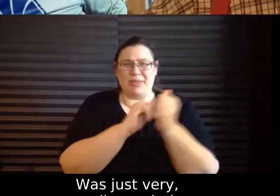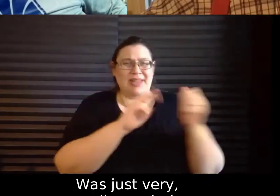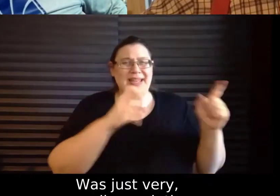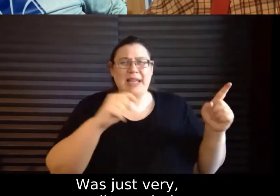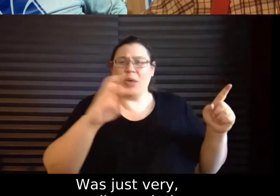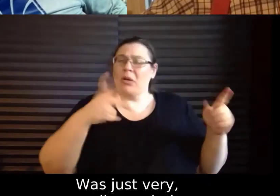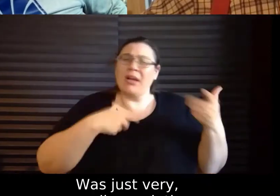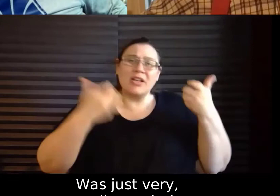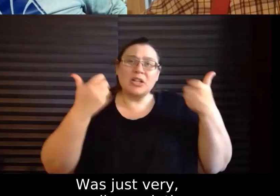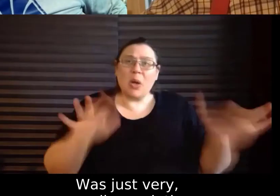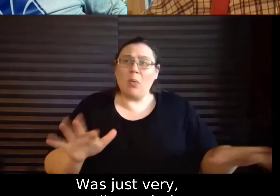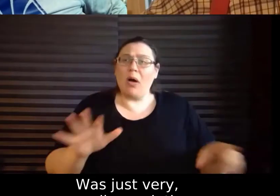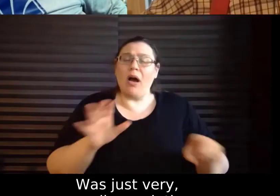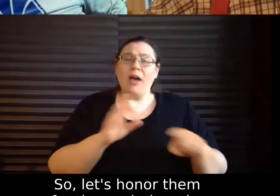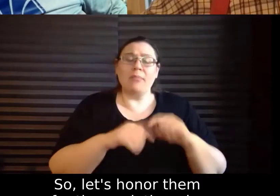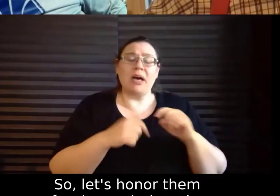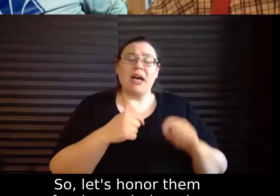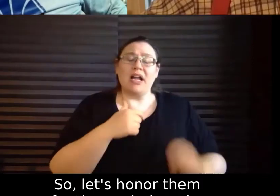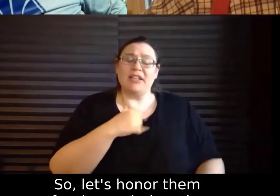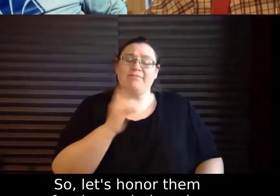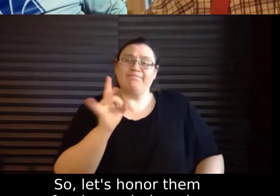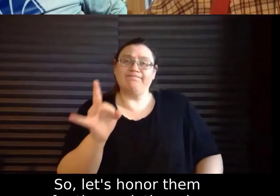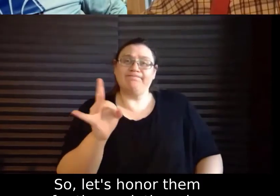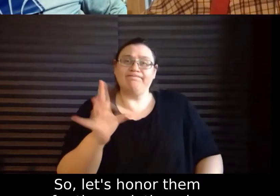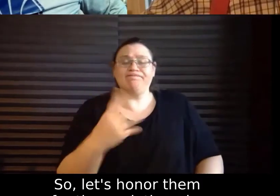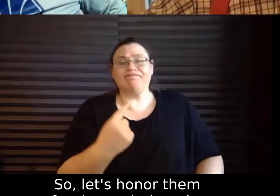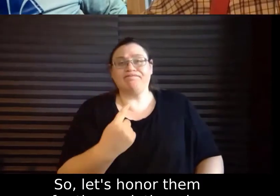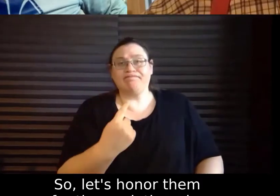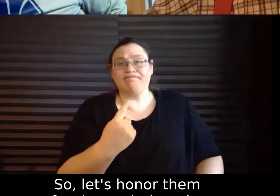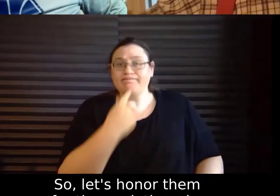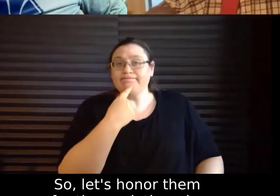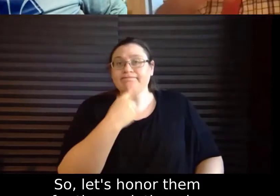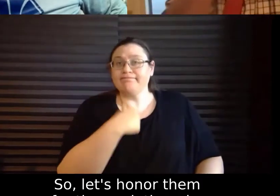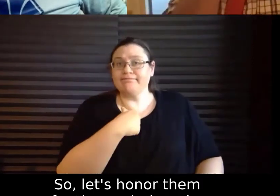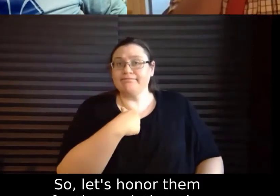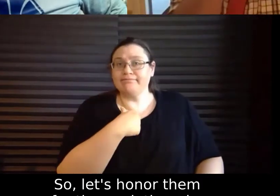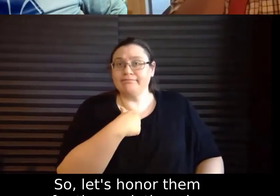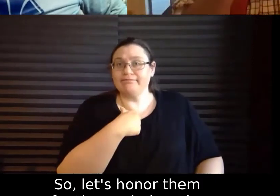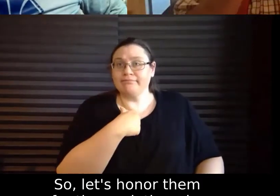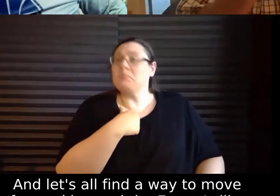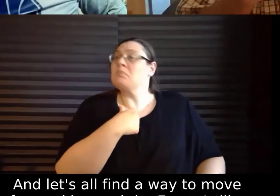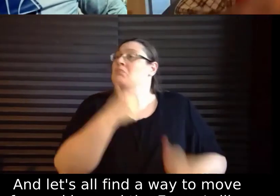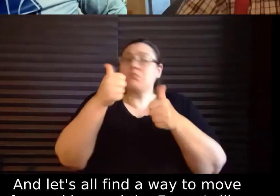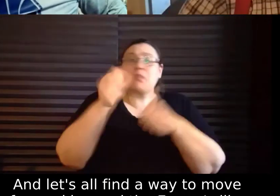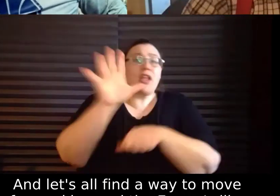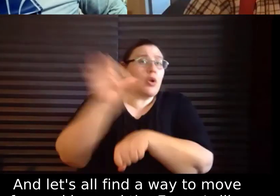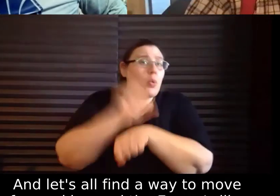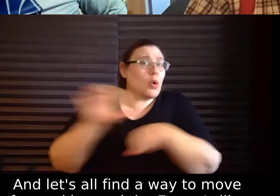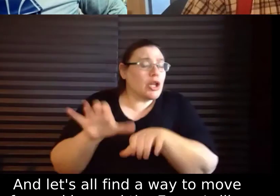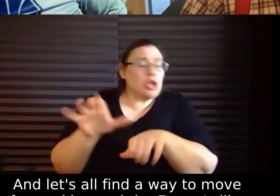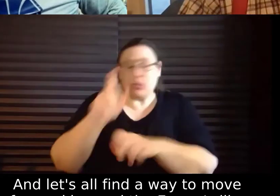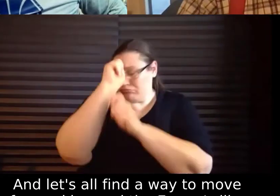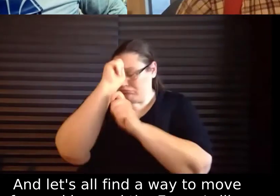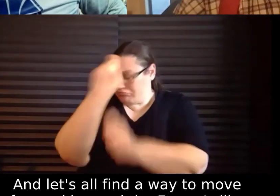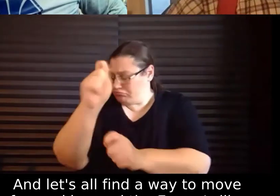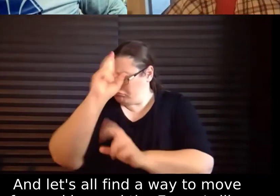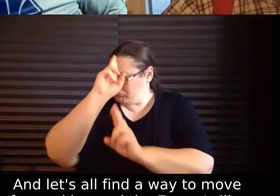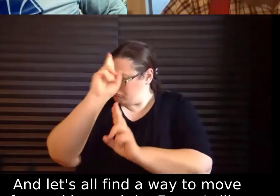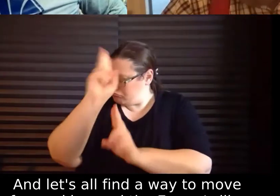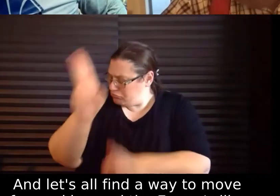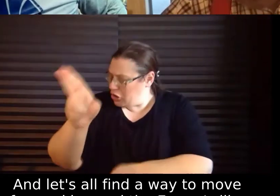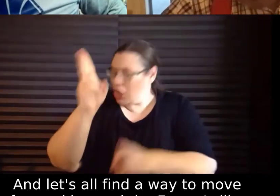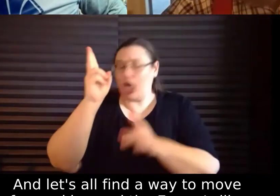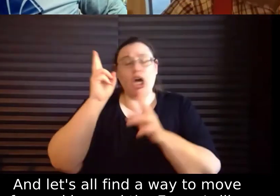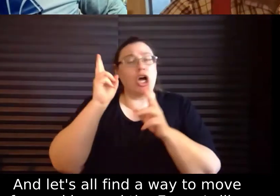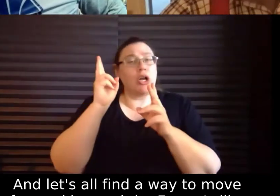just very, very disappointing. And so let's honor them for the work they do, and let's all find a way to